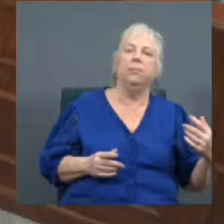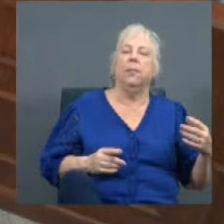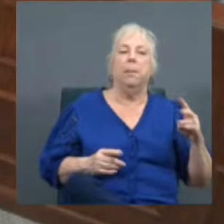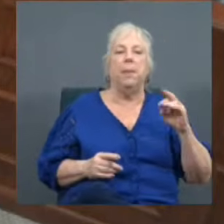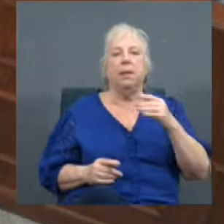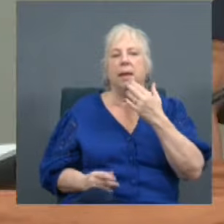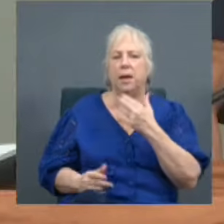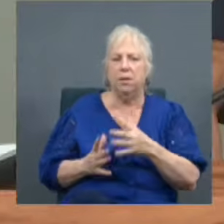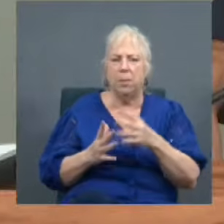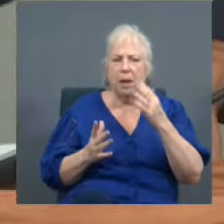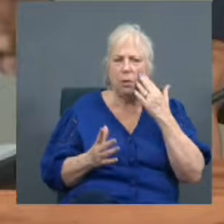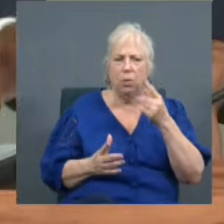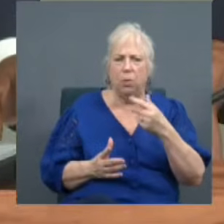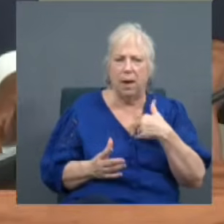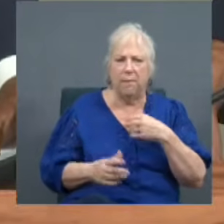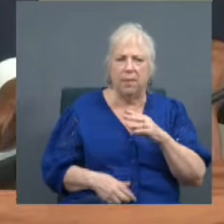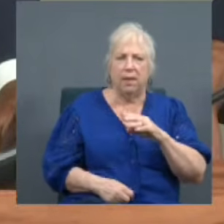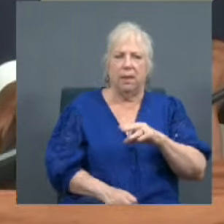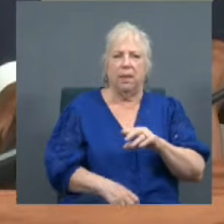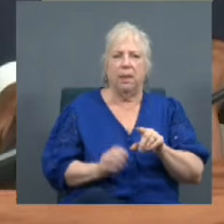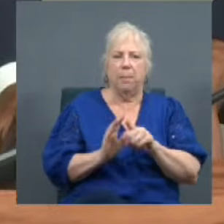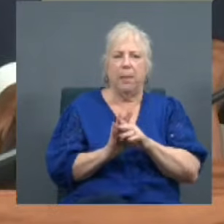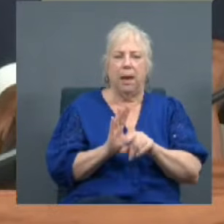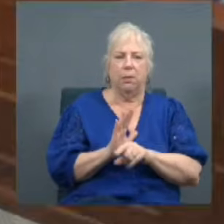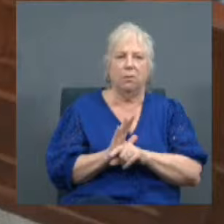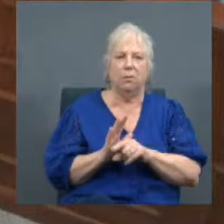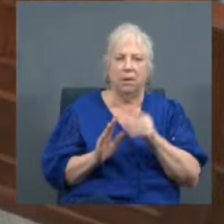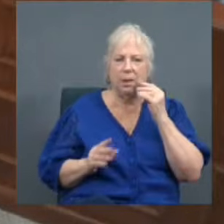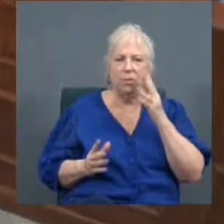would have that background information.